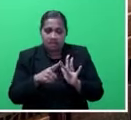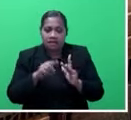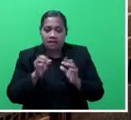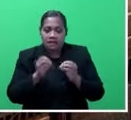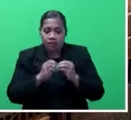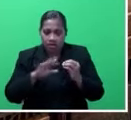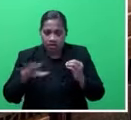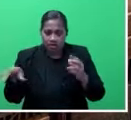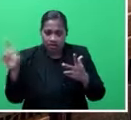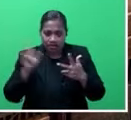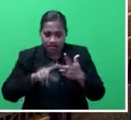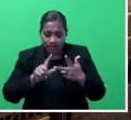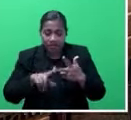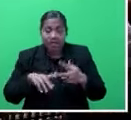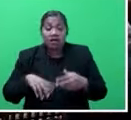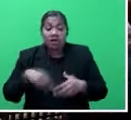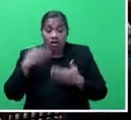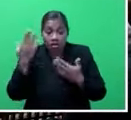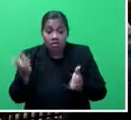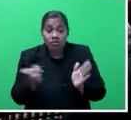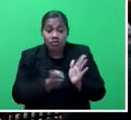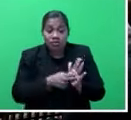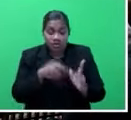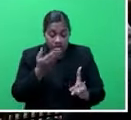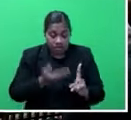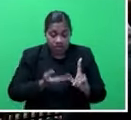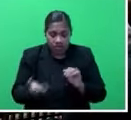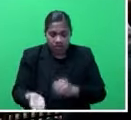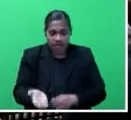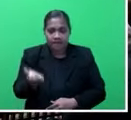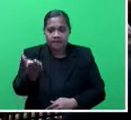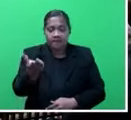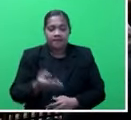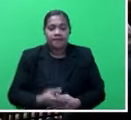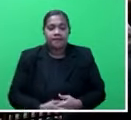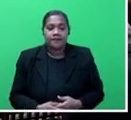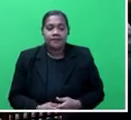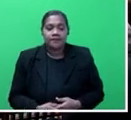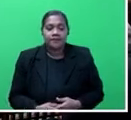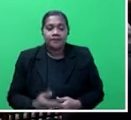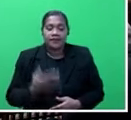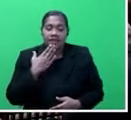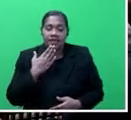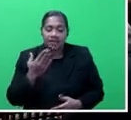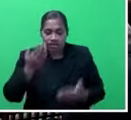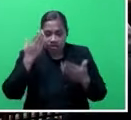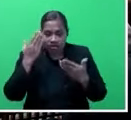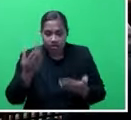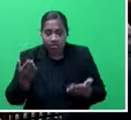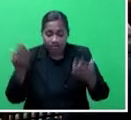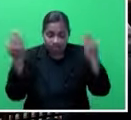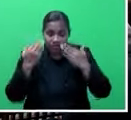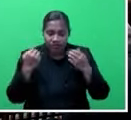Honorable Niko Nawaikula, you have the floor. Thank you, Honorable Speaker, for giving me this opportunity.